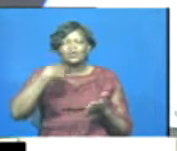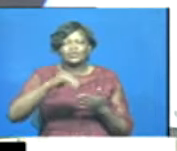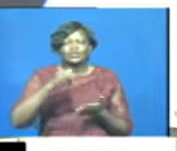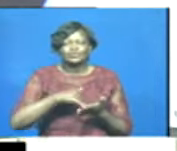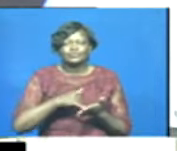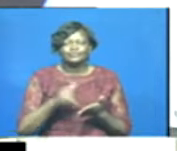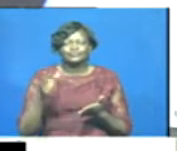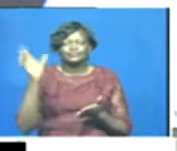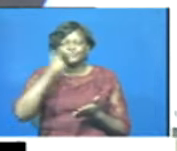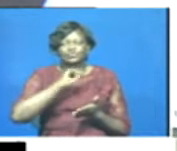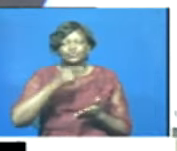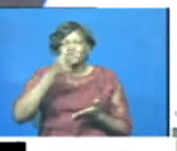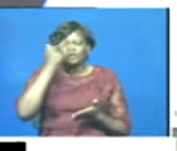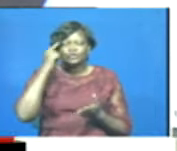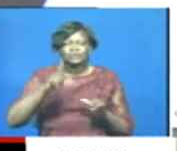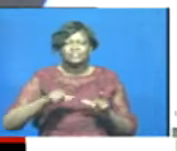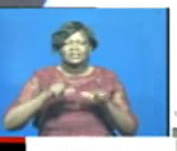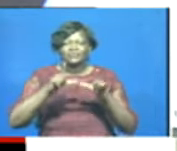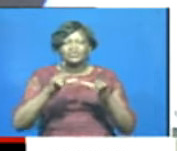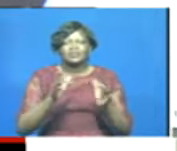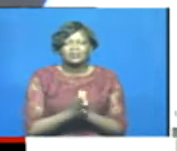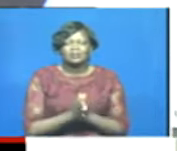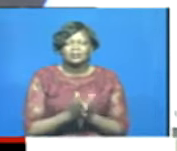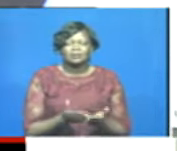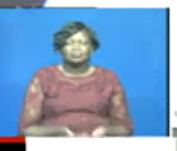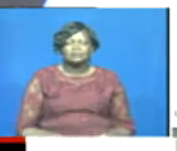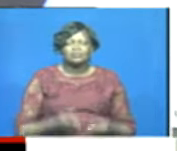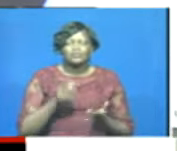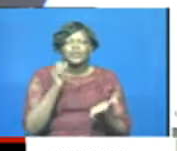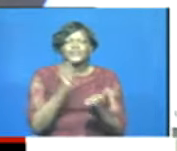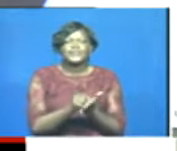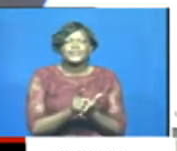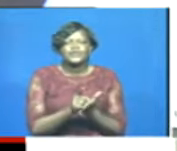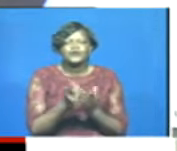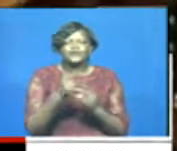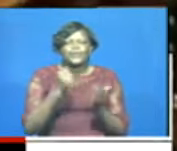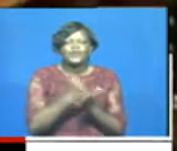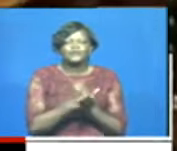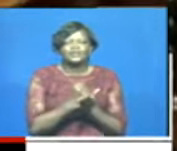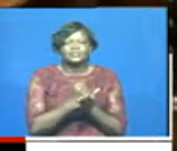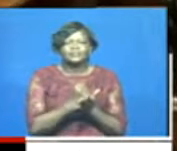lacking original certificates and being impeached from office.